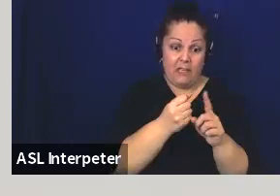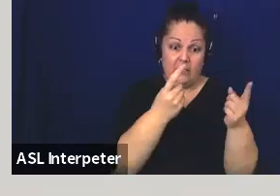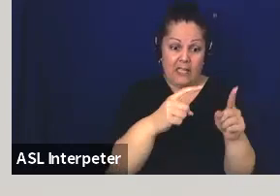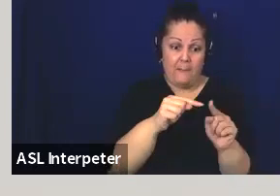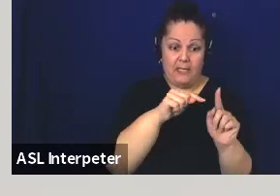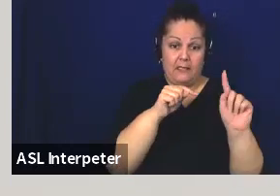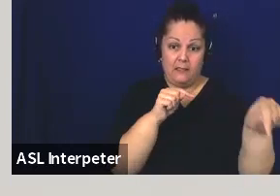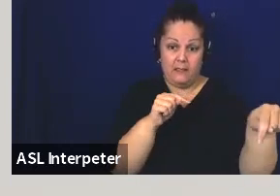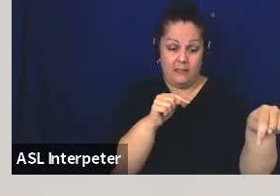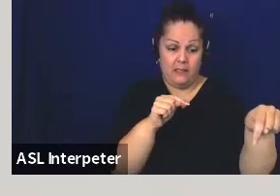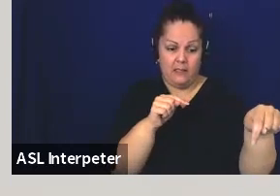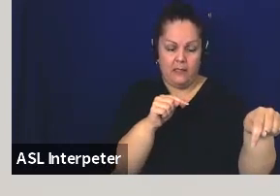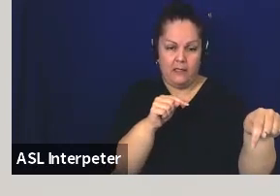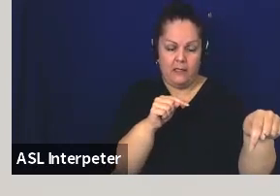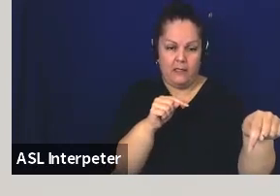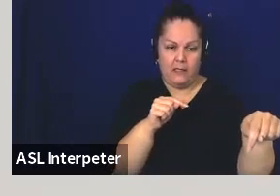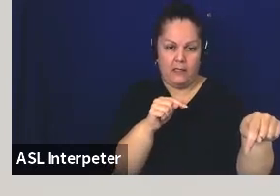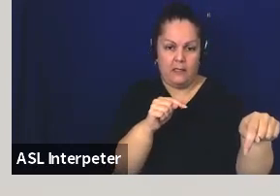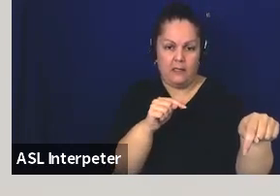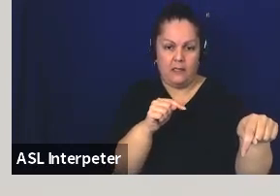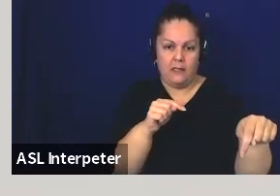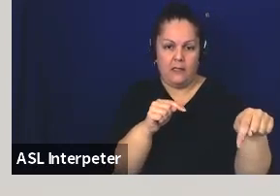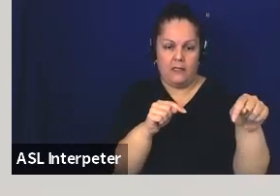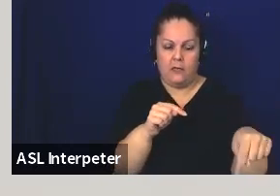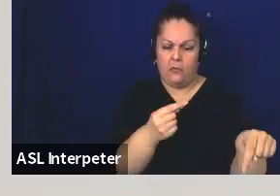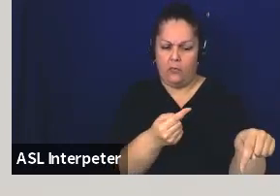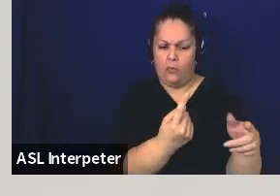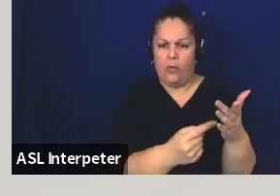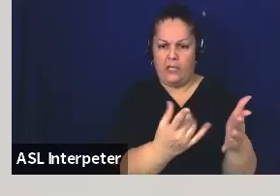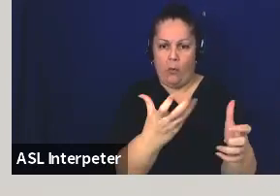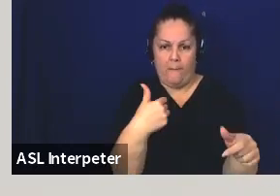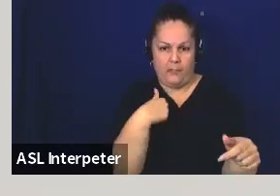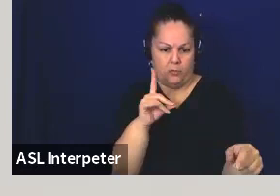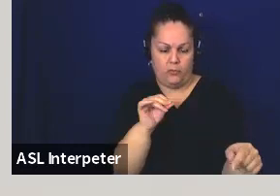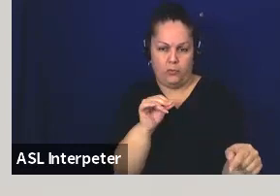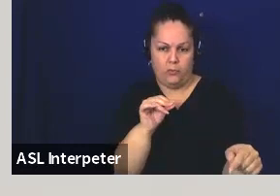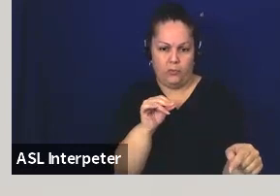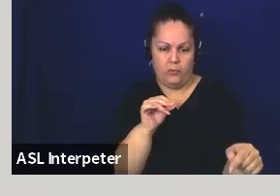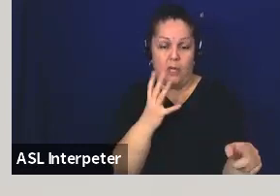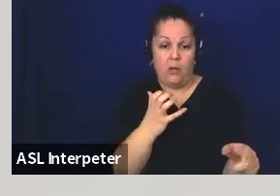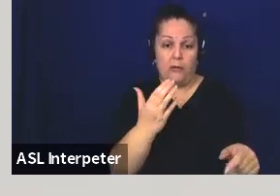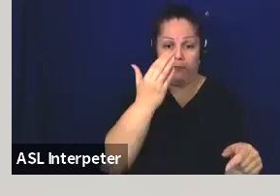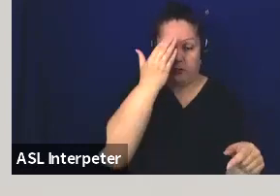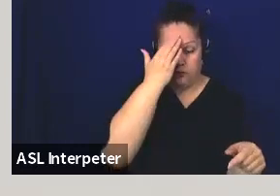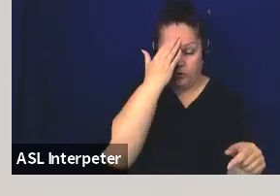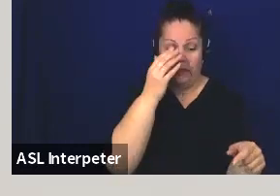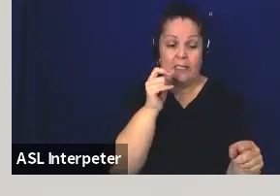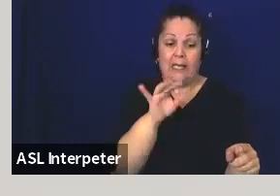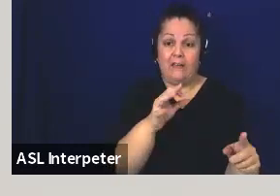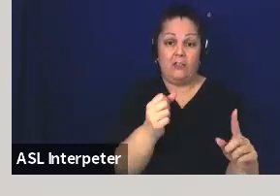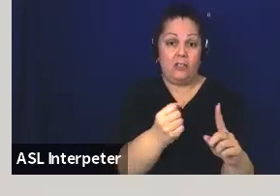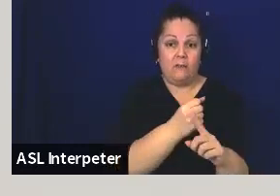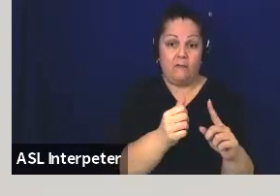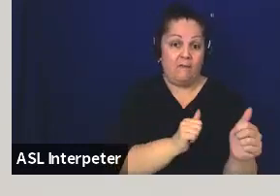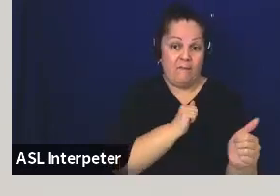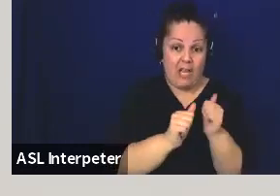of the line, what would the individual like the stakeholder to do? We also want to note here that in the event of violence,